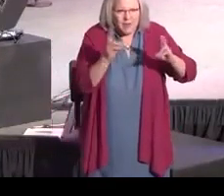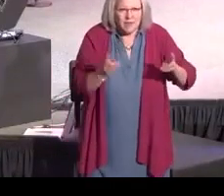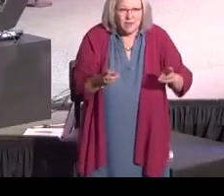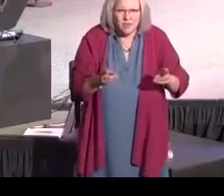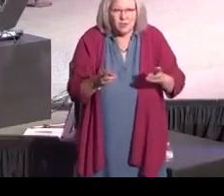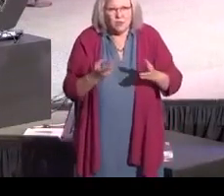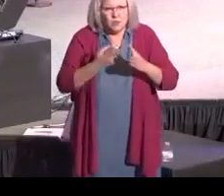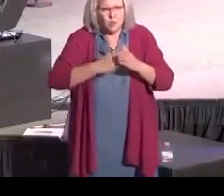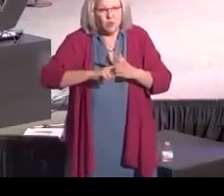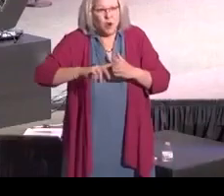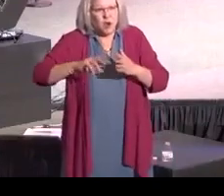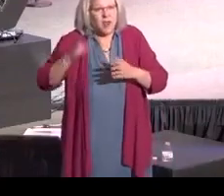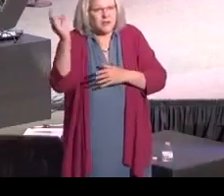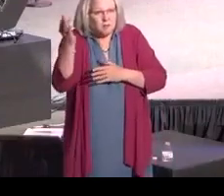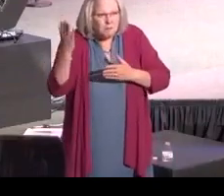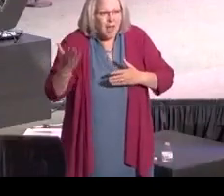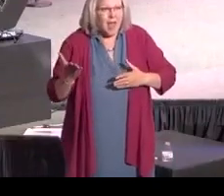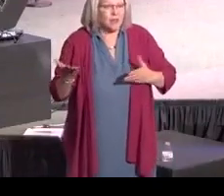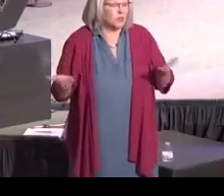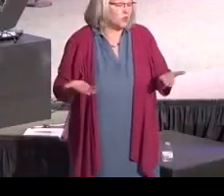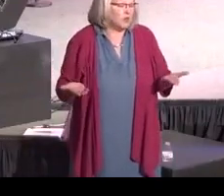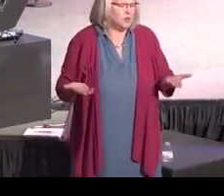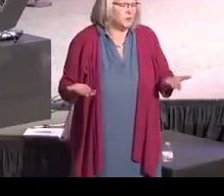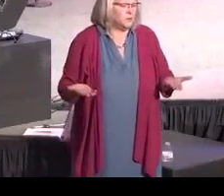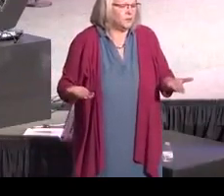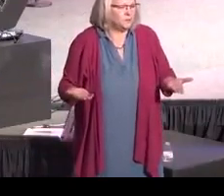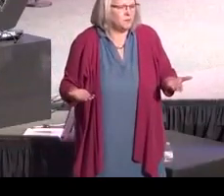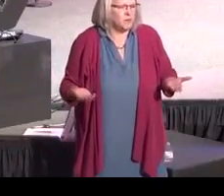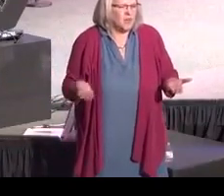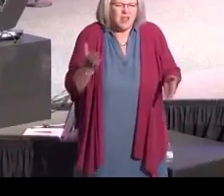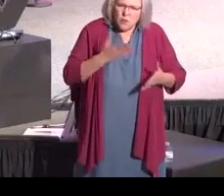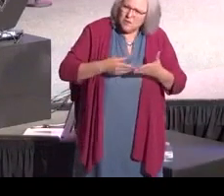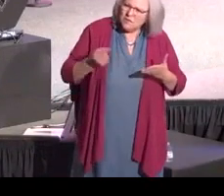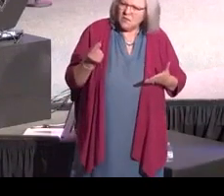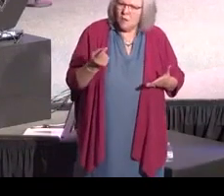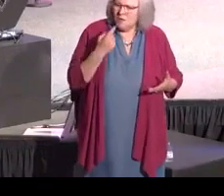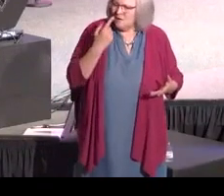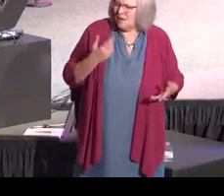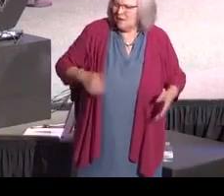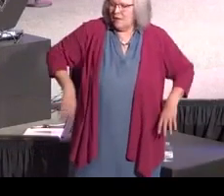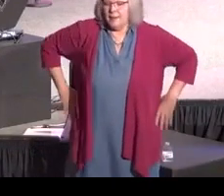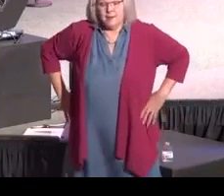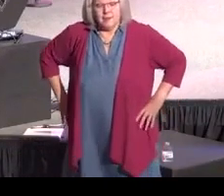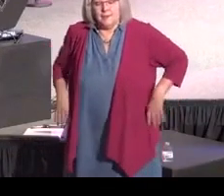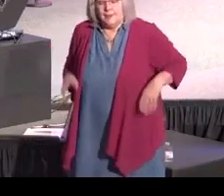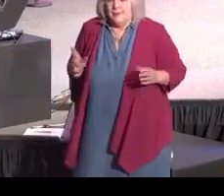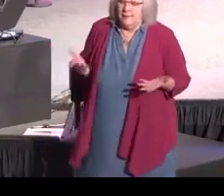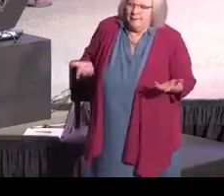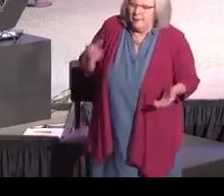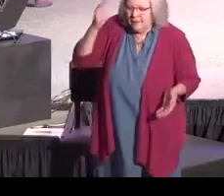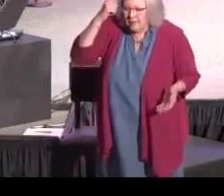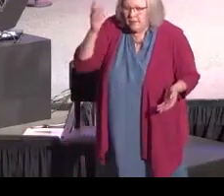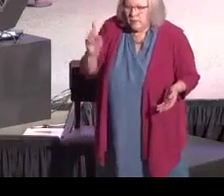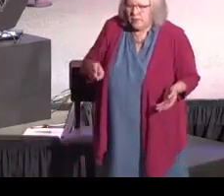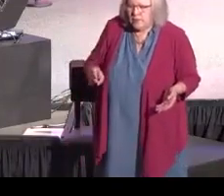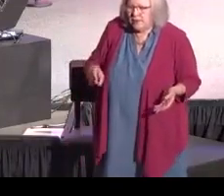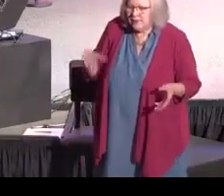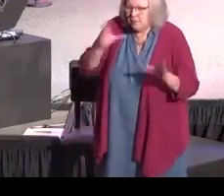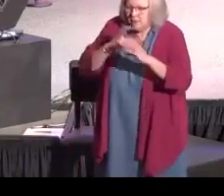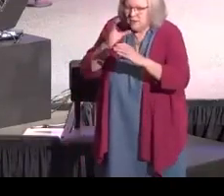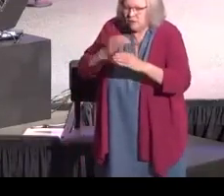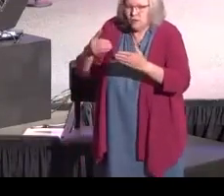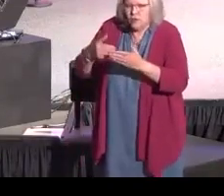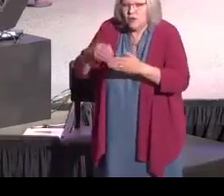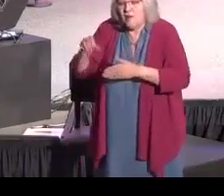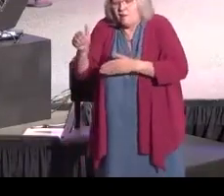good word. It's God's church, not mine. There was someone who said, you know, I think we need to look for someone else. That's hard to